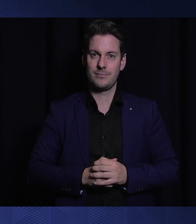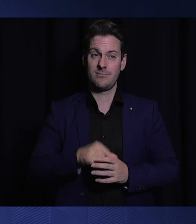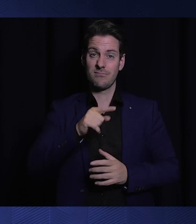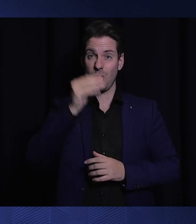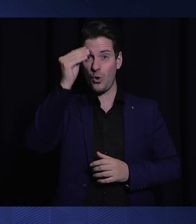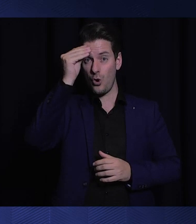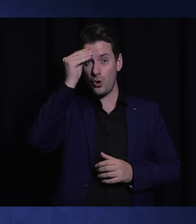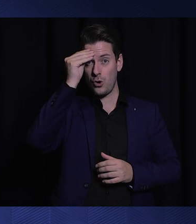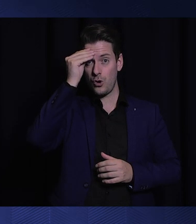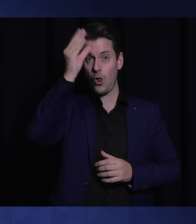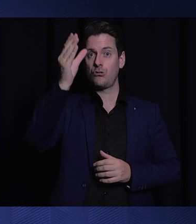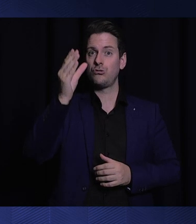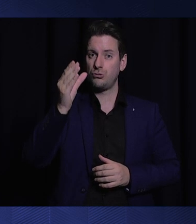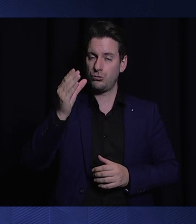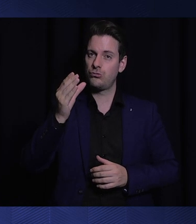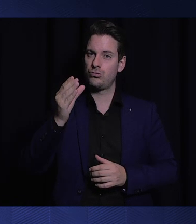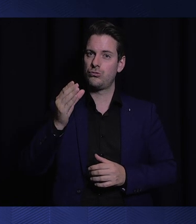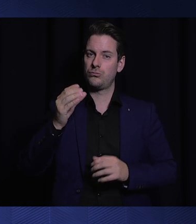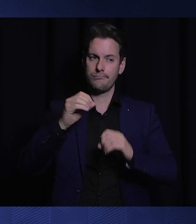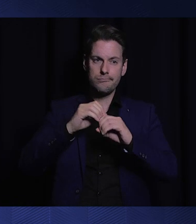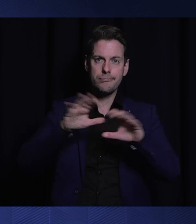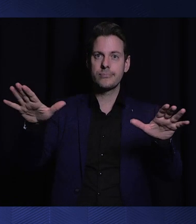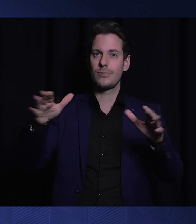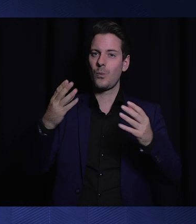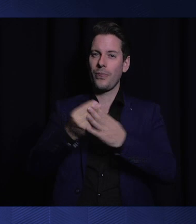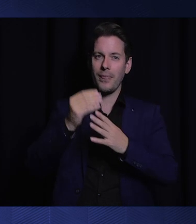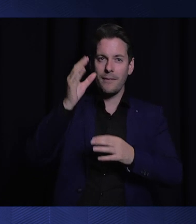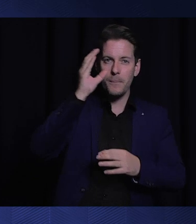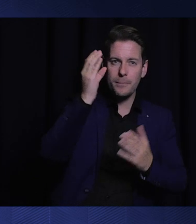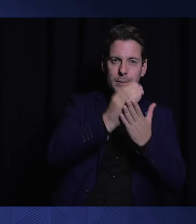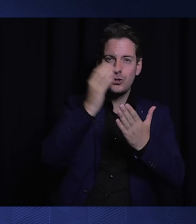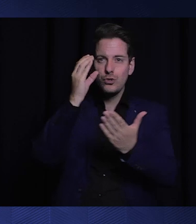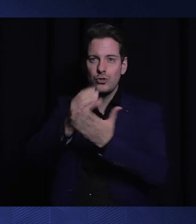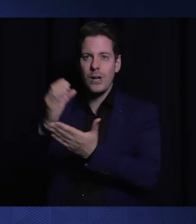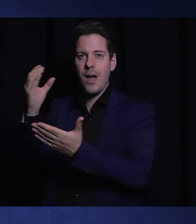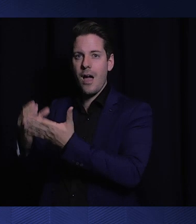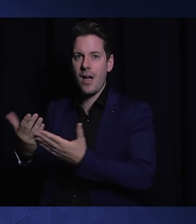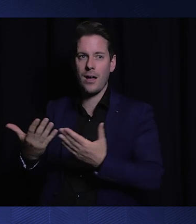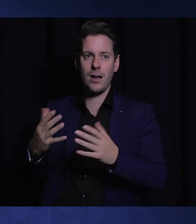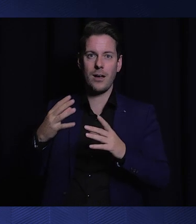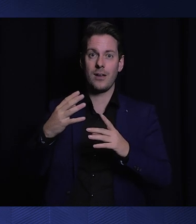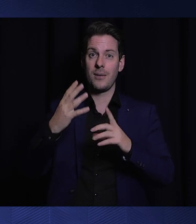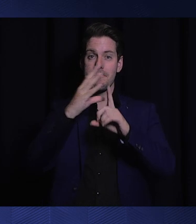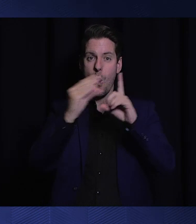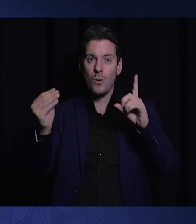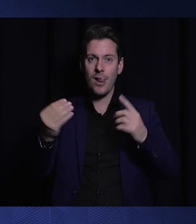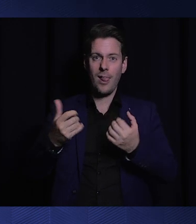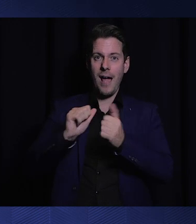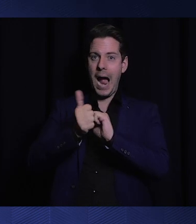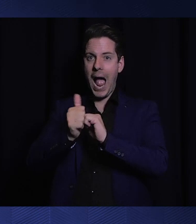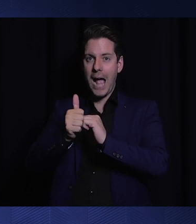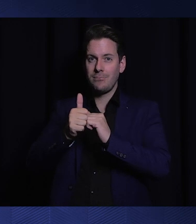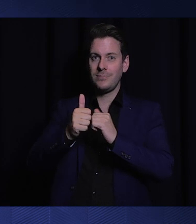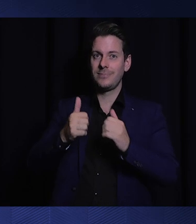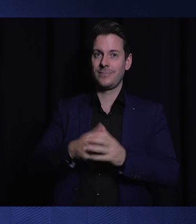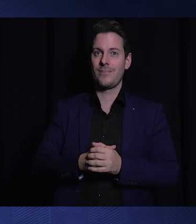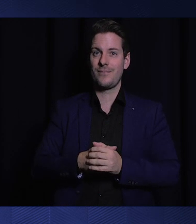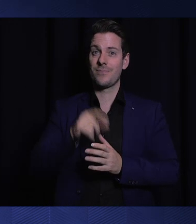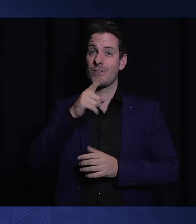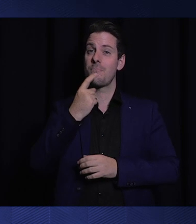were displayed using interesting pictures, physical models, and games. So far, the museum